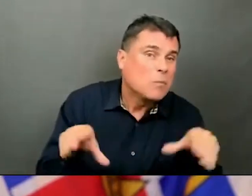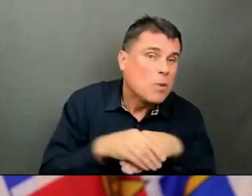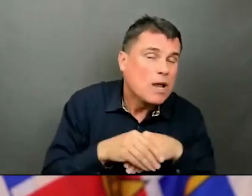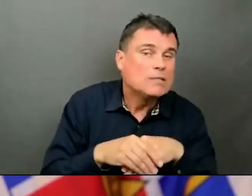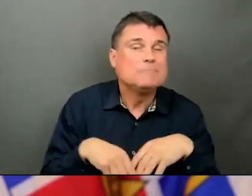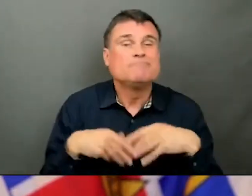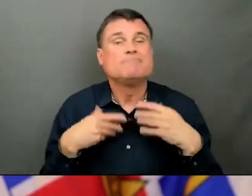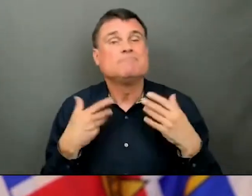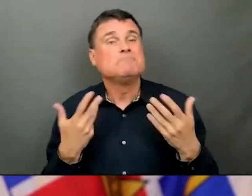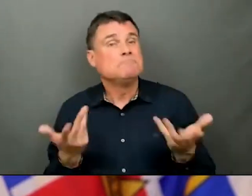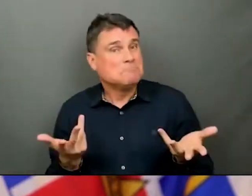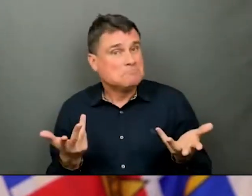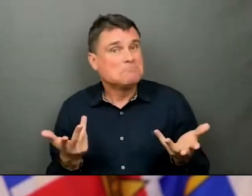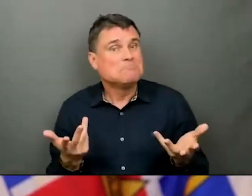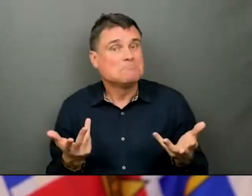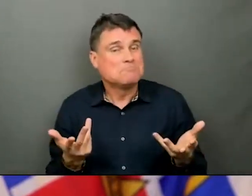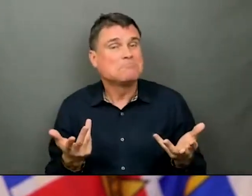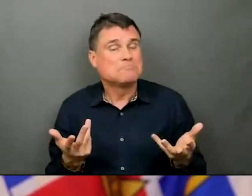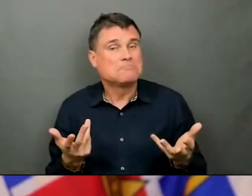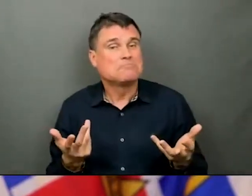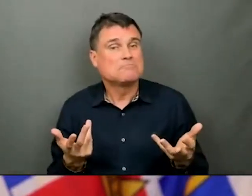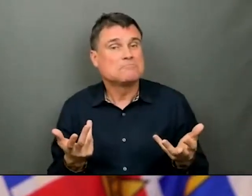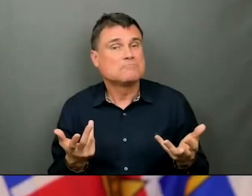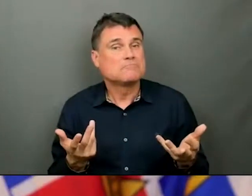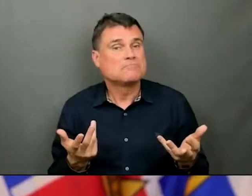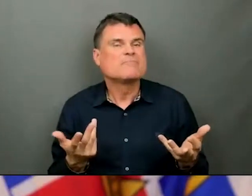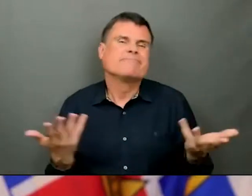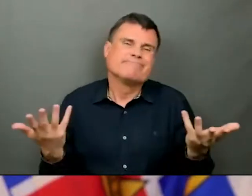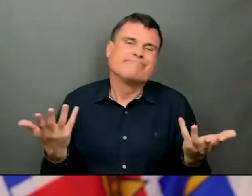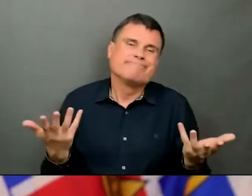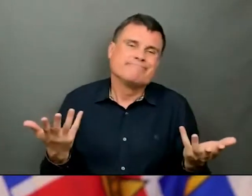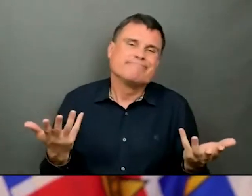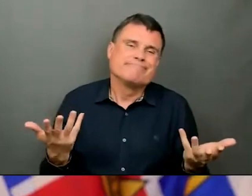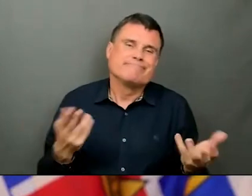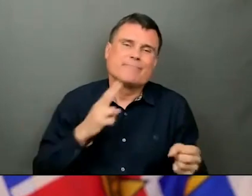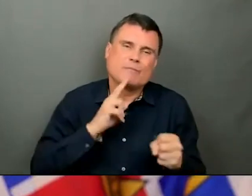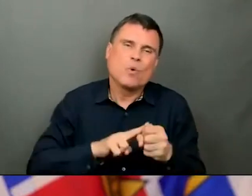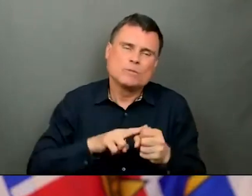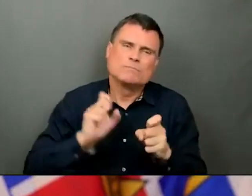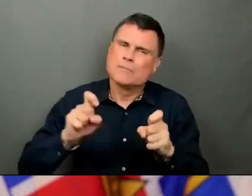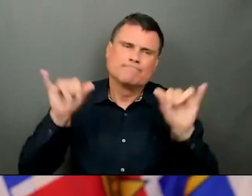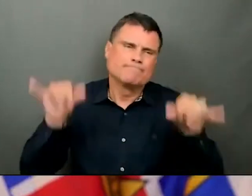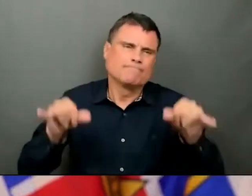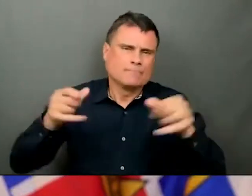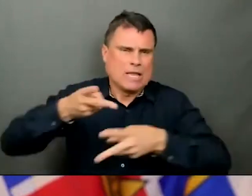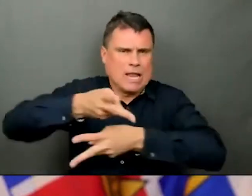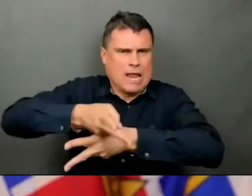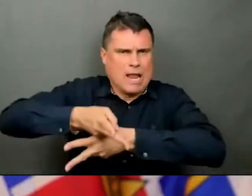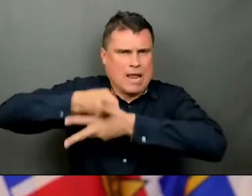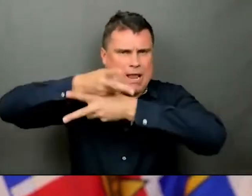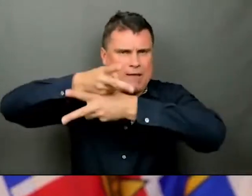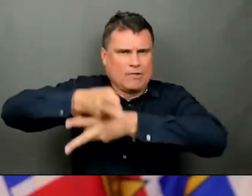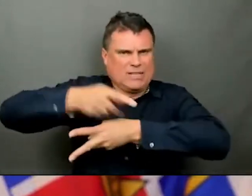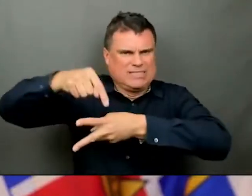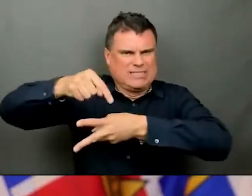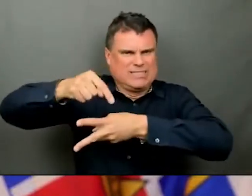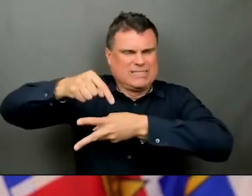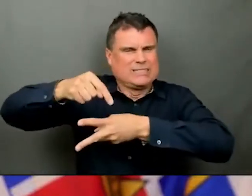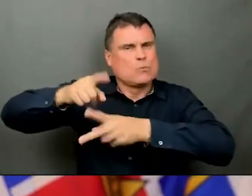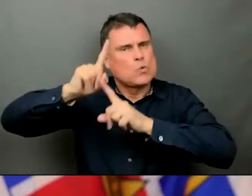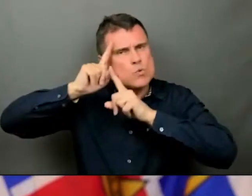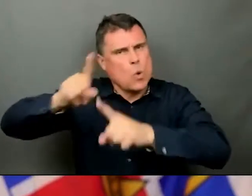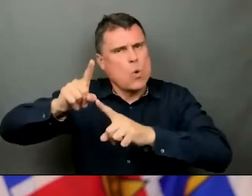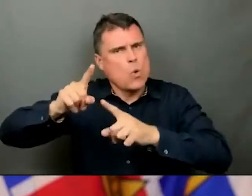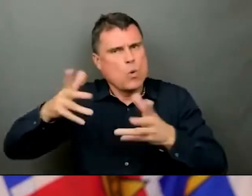we still will have the need to be cautious, and through a period of time, make sure that we are keeping the virus